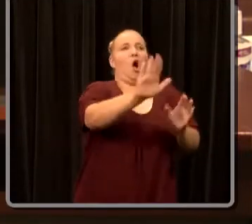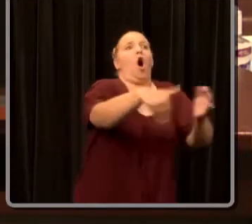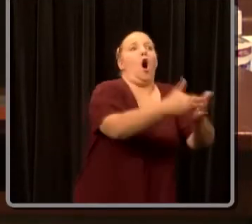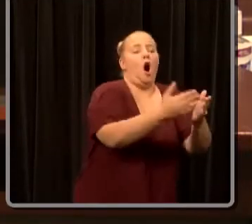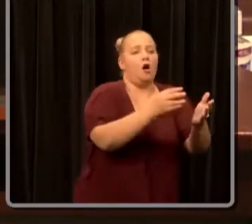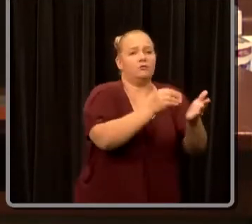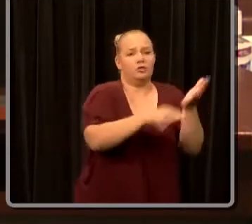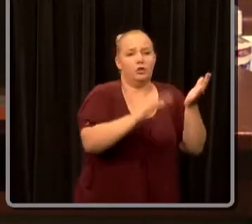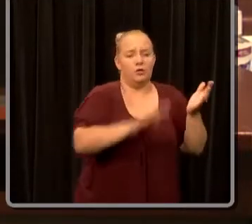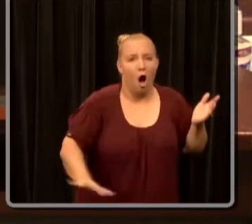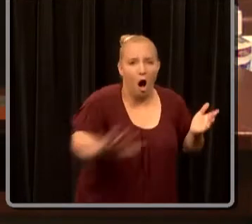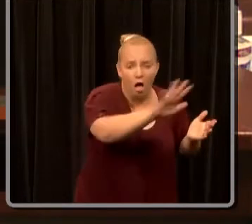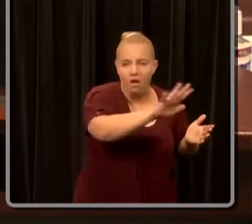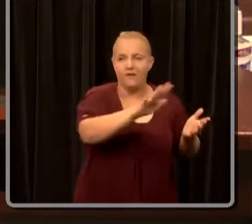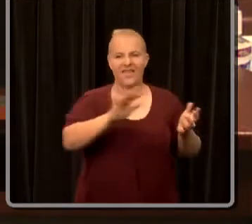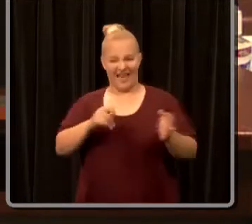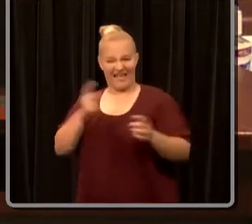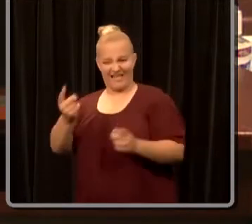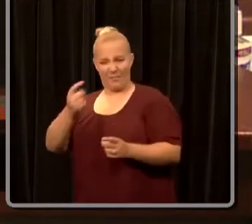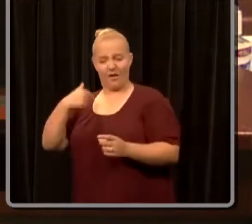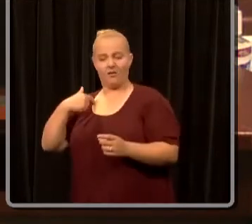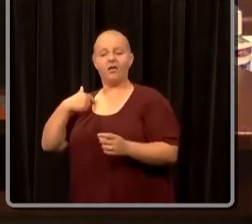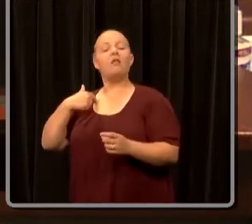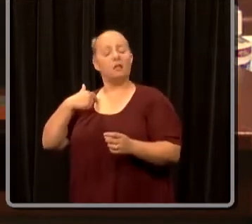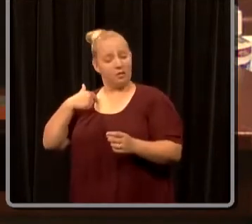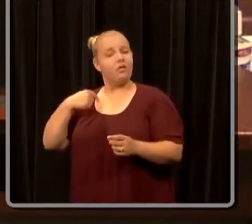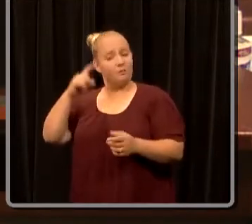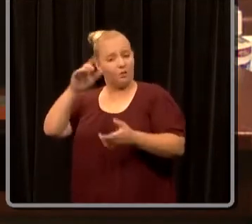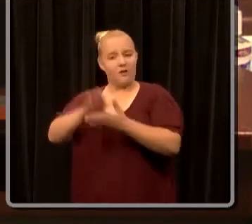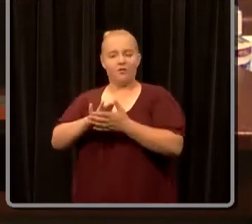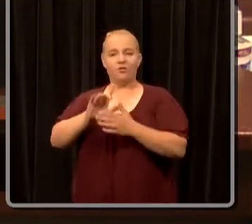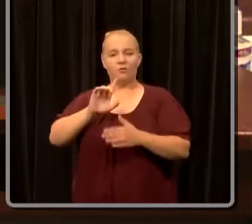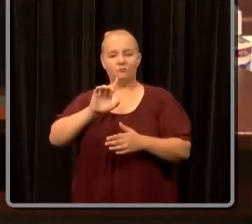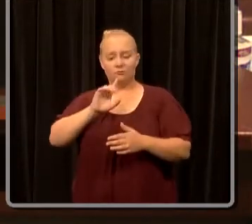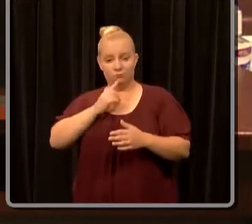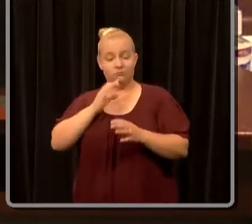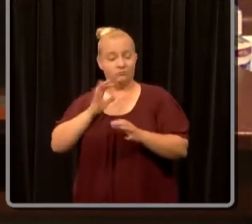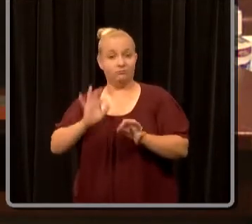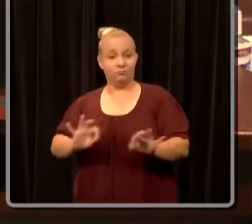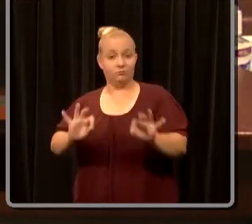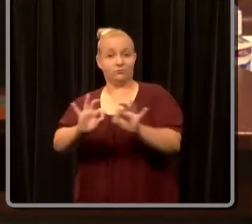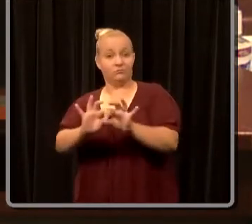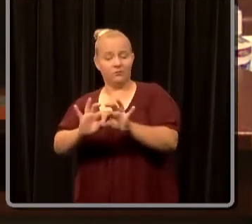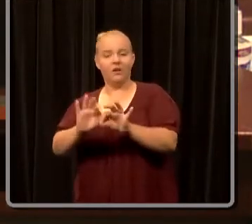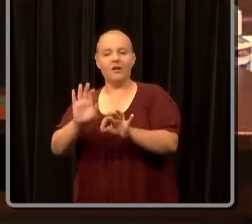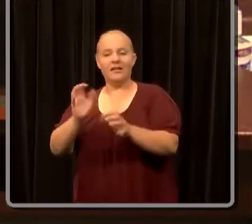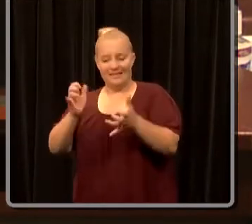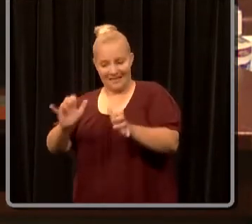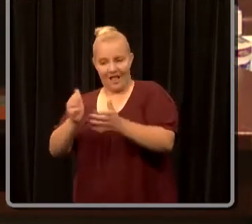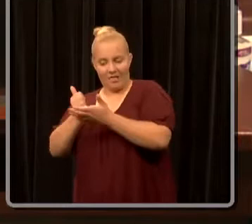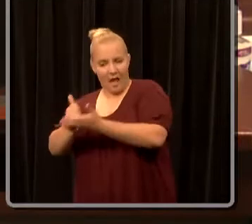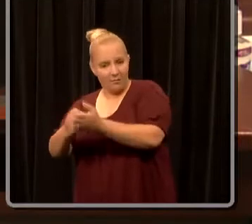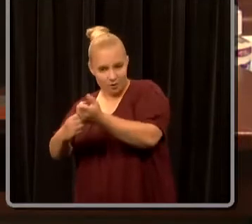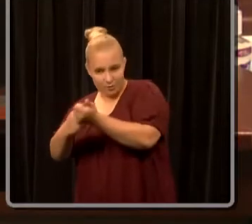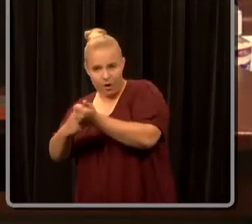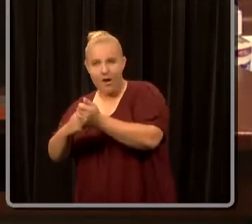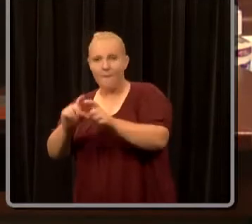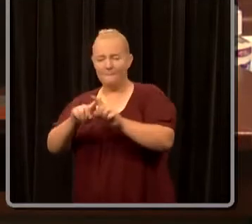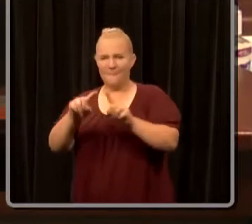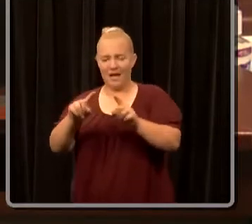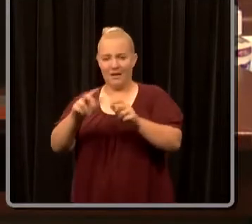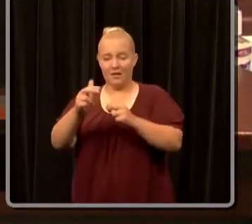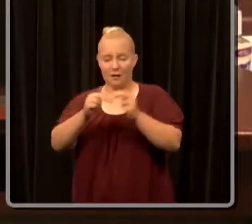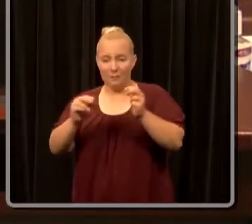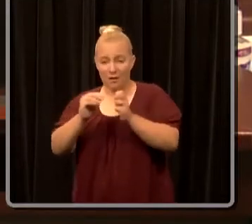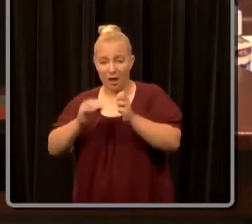students and staff. And that's one of the things that I think is pretty incredible about this, that we'll still get help, we'll still get support, but the whole building's